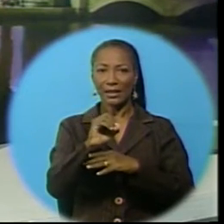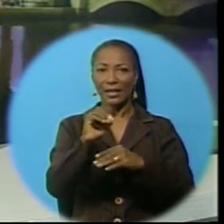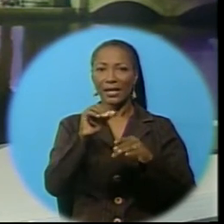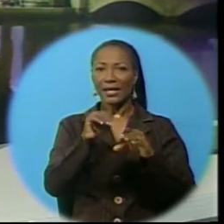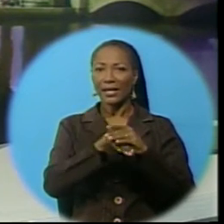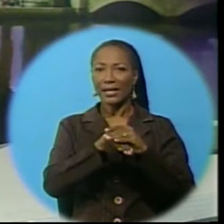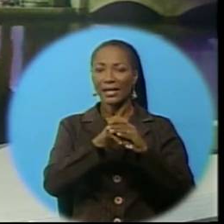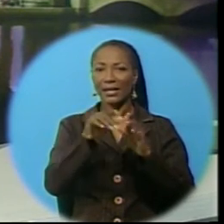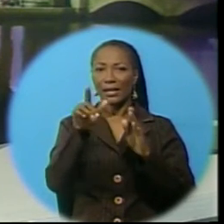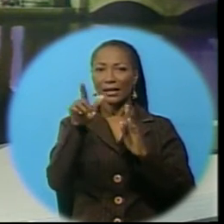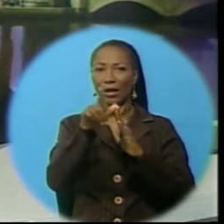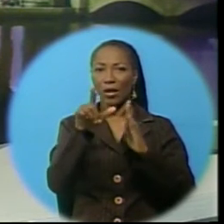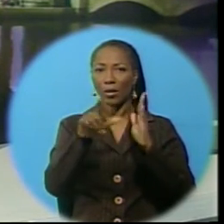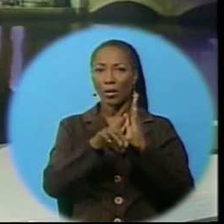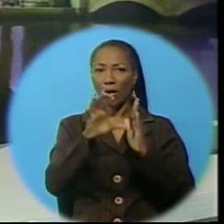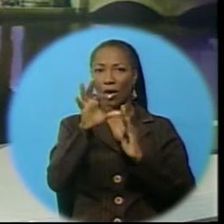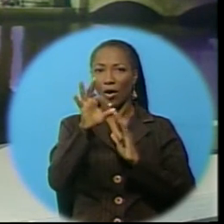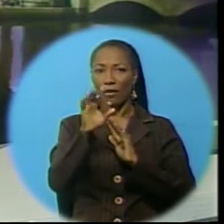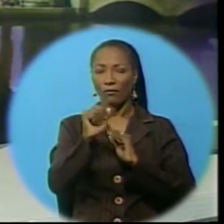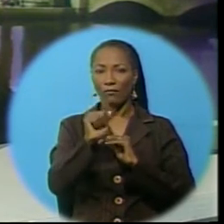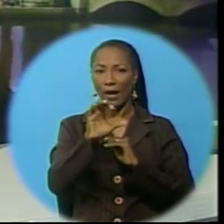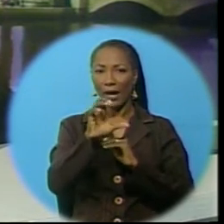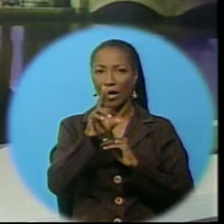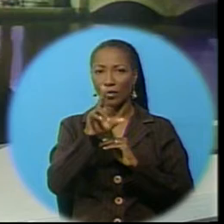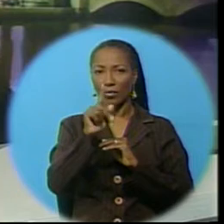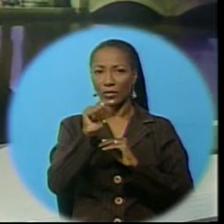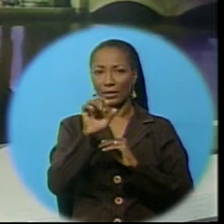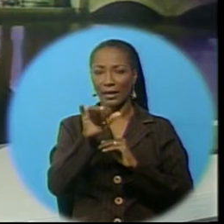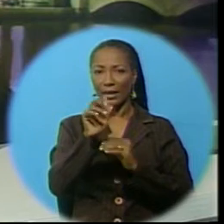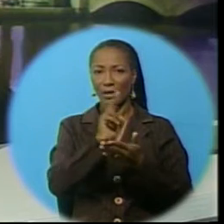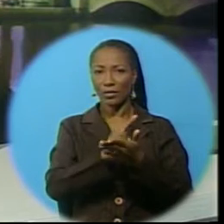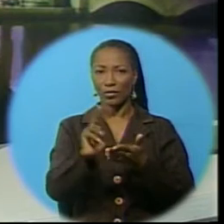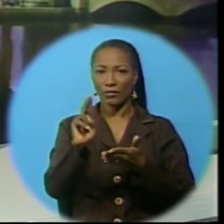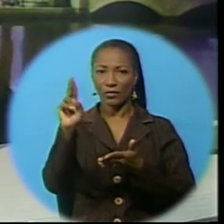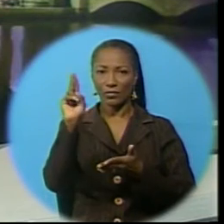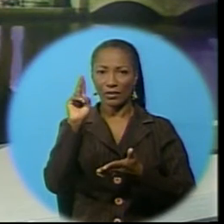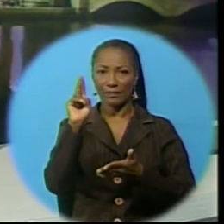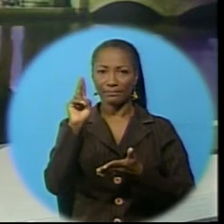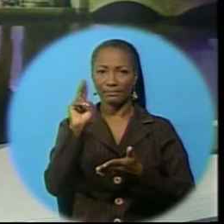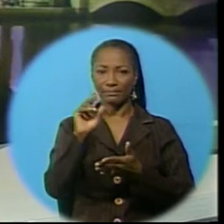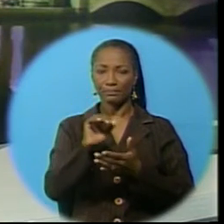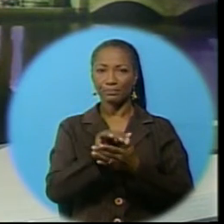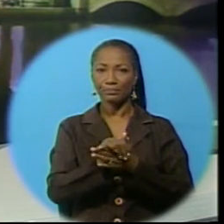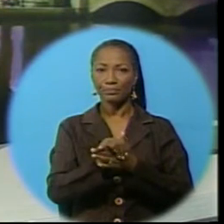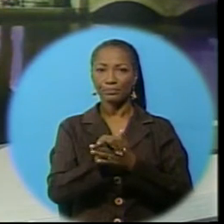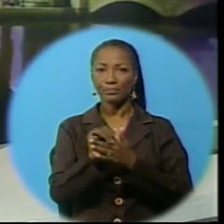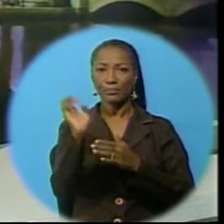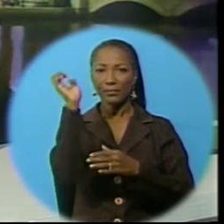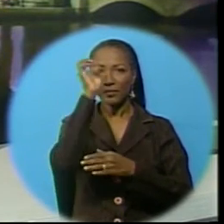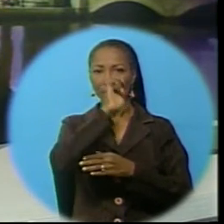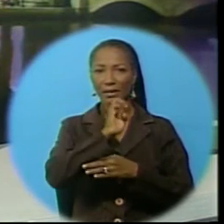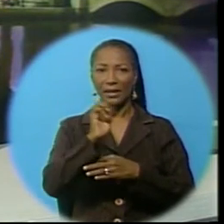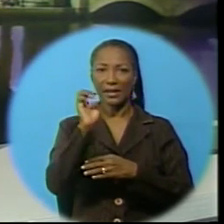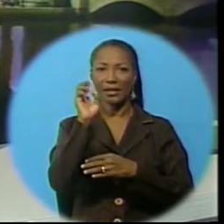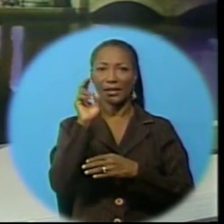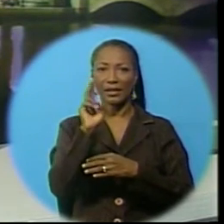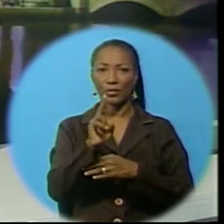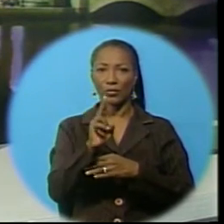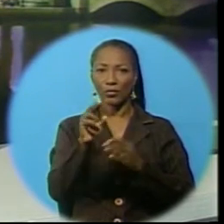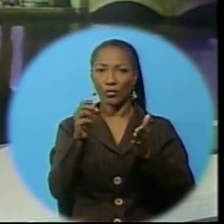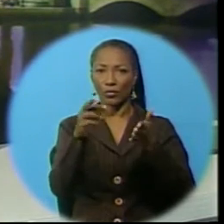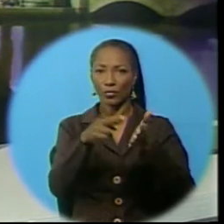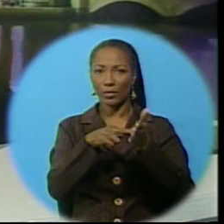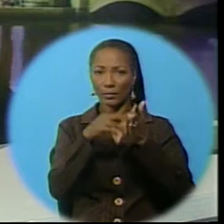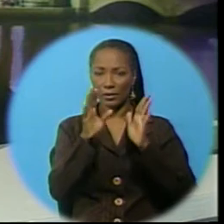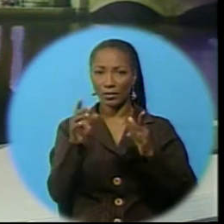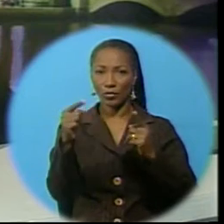Law at the UWI CAFO campus. Well, the European Union's ambassador to Barbados and the Eastern Caribbean is pleased